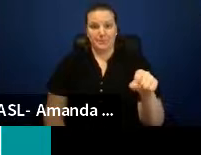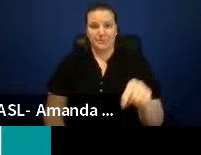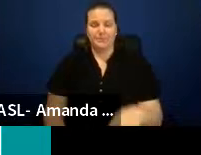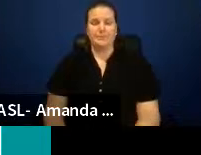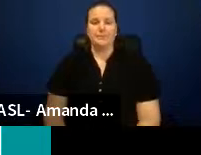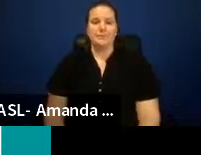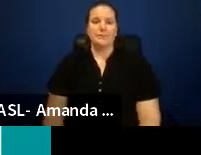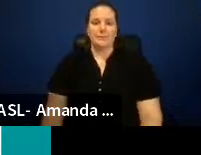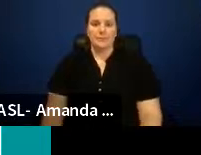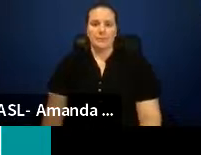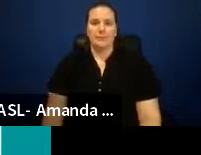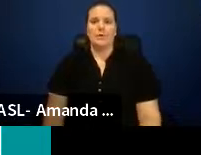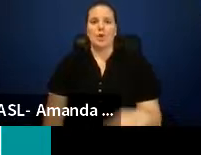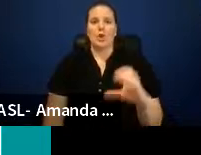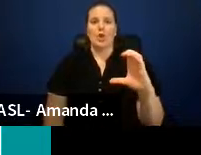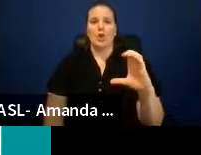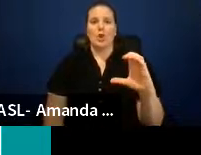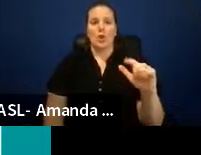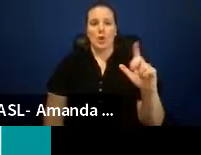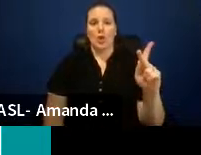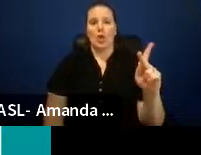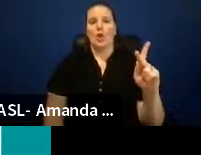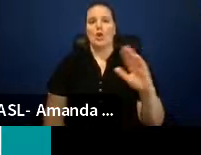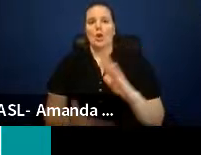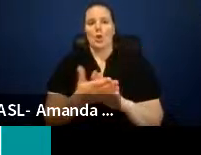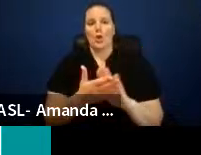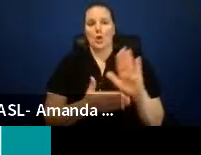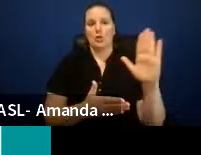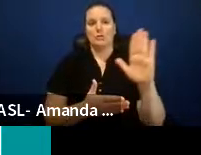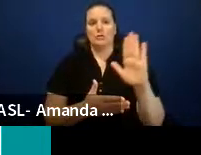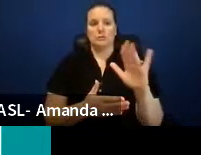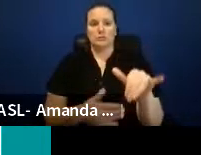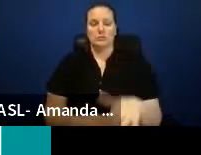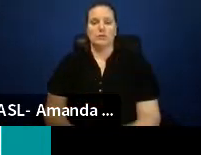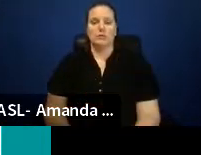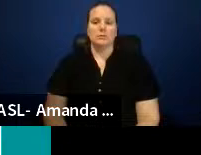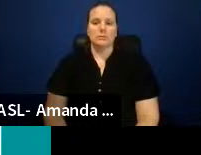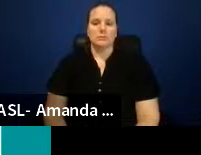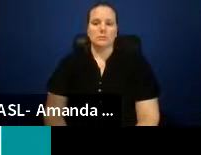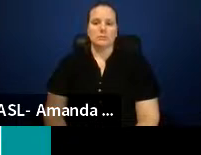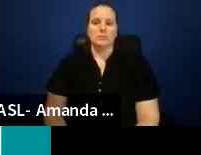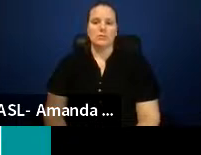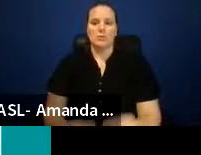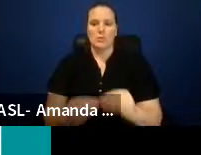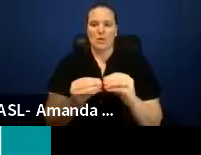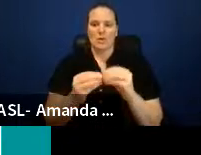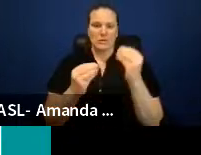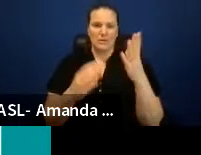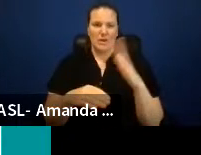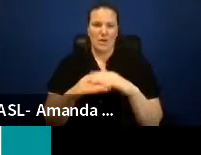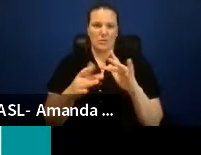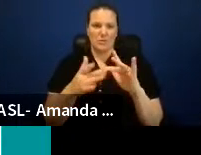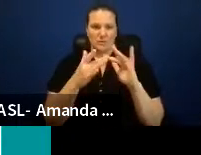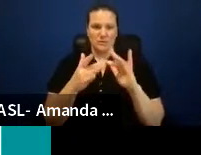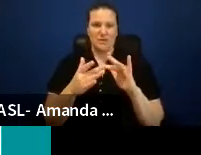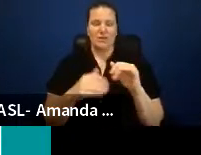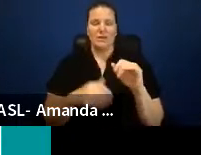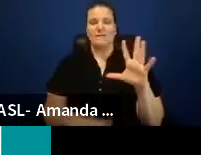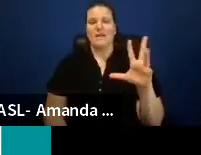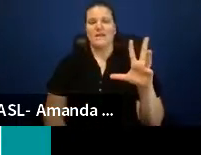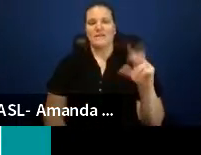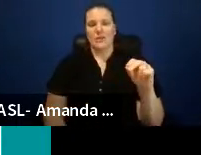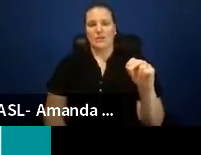that's going to be at Clark College, and there's more information on our website, but it's from 5:30